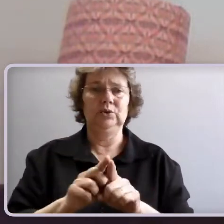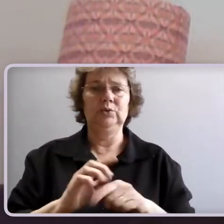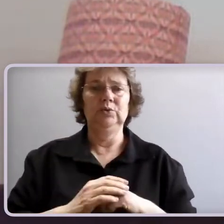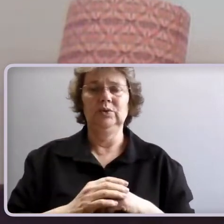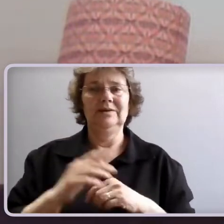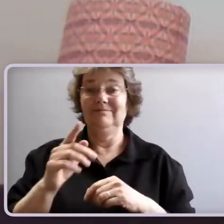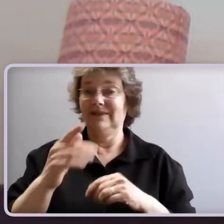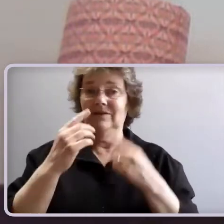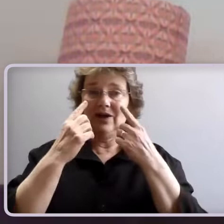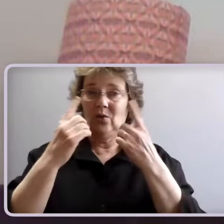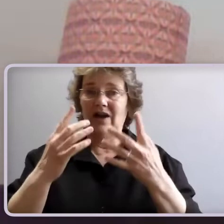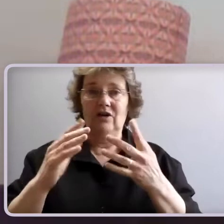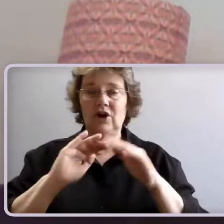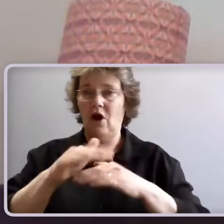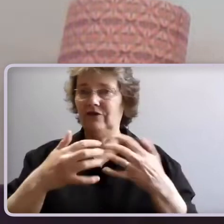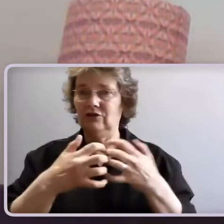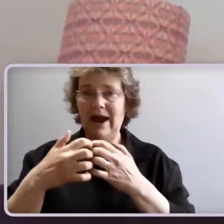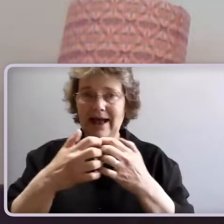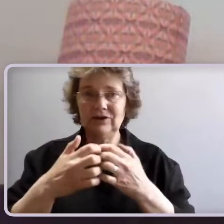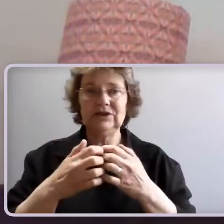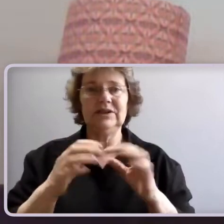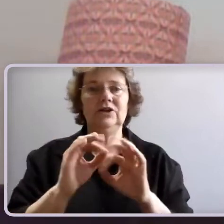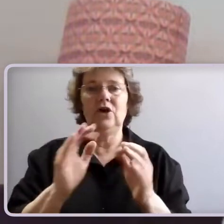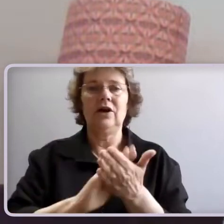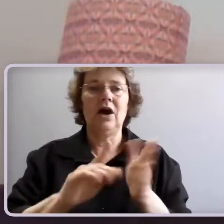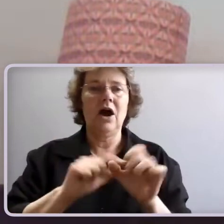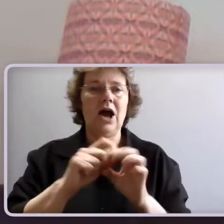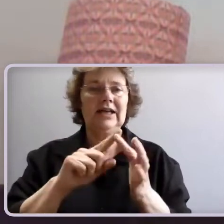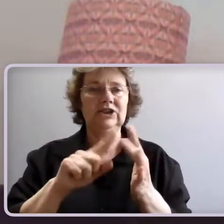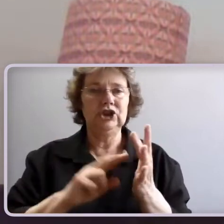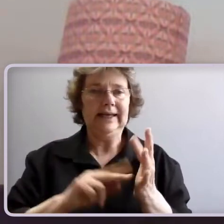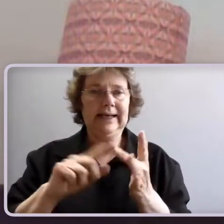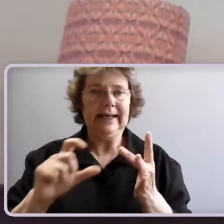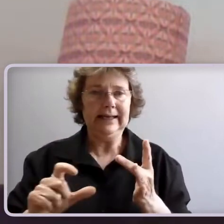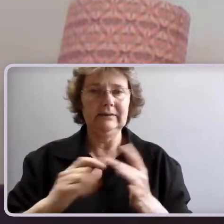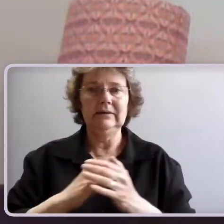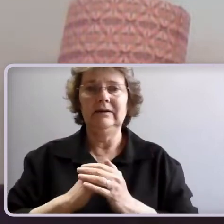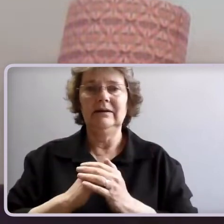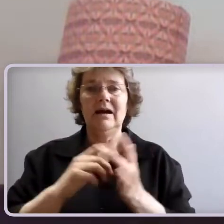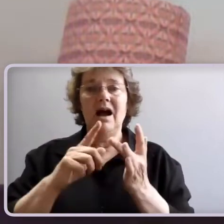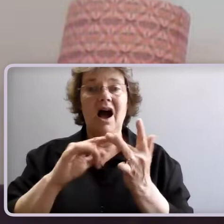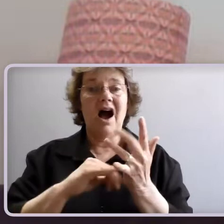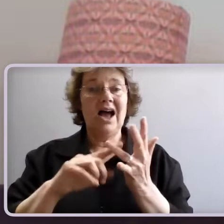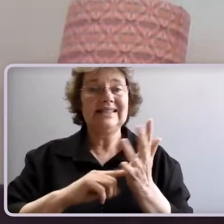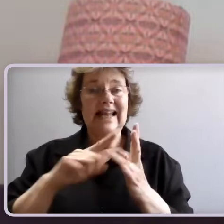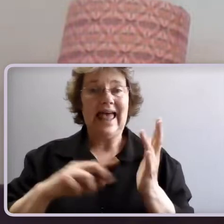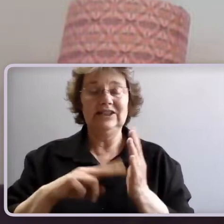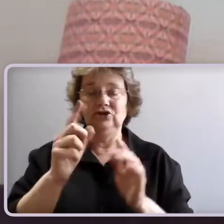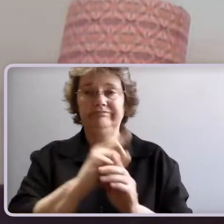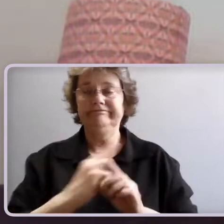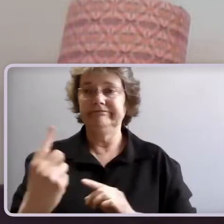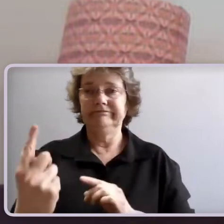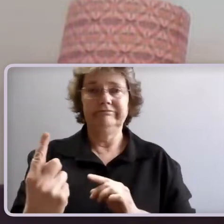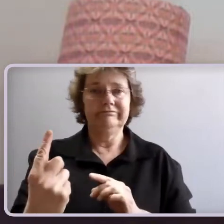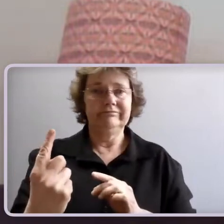unhygienic, and measures such as isolation are being used to help prevent the spread of COVID in